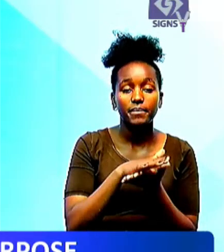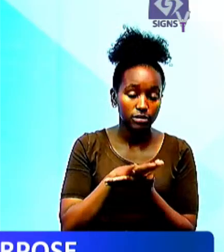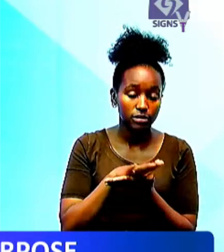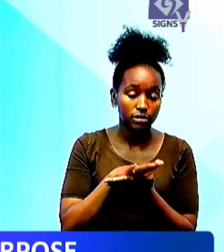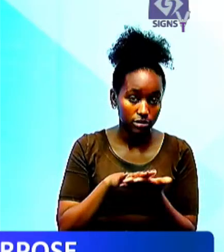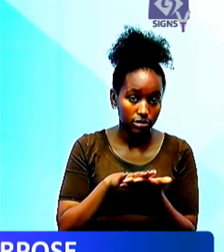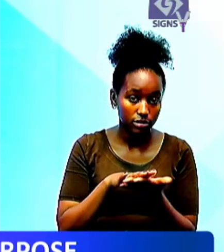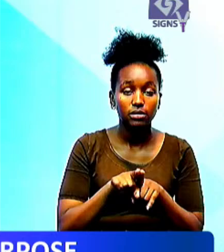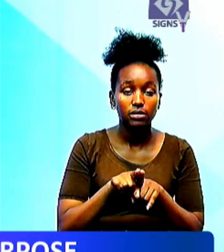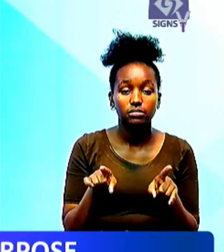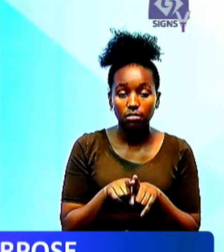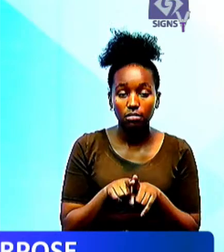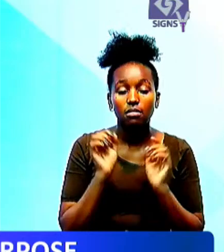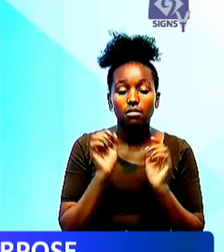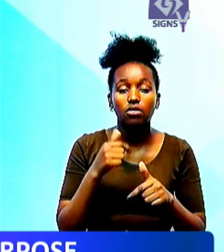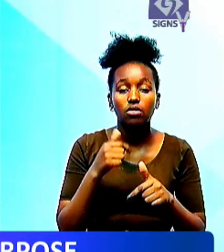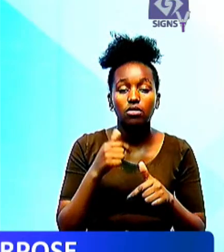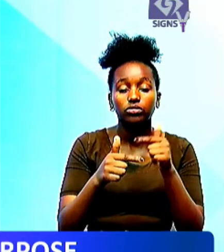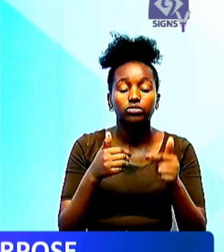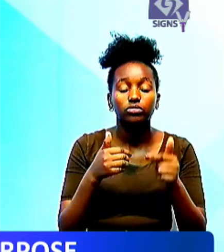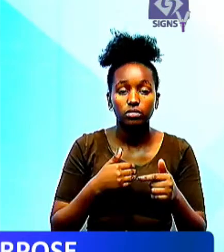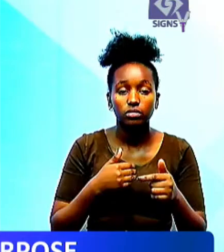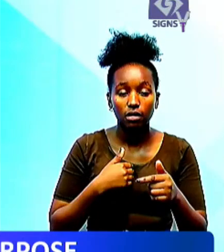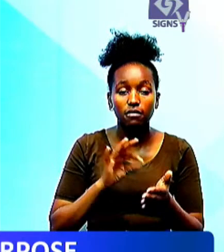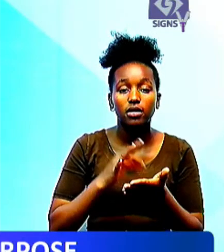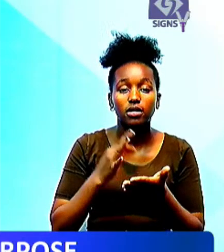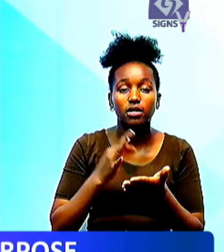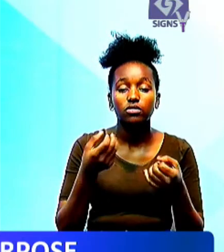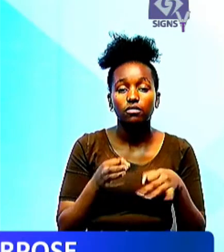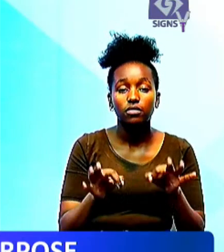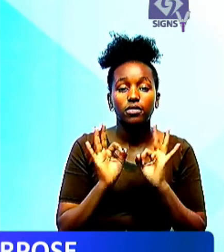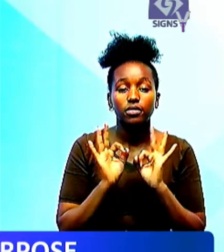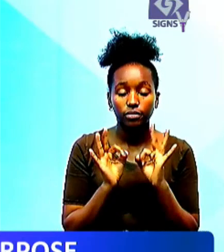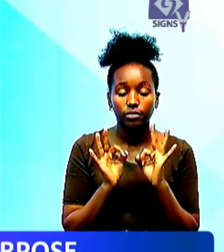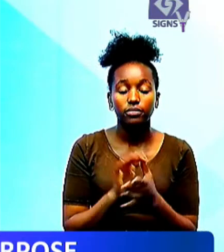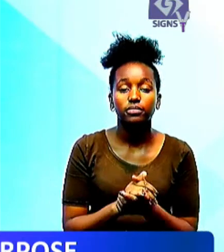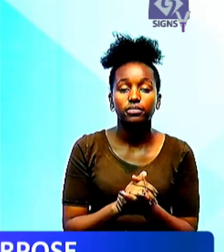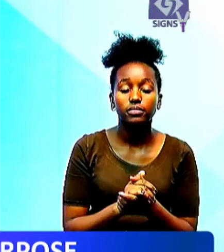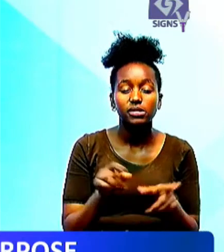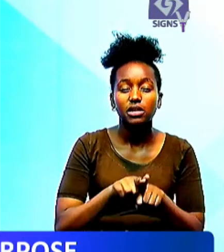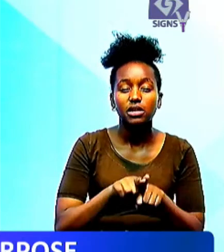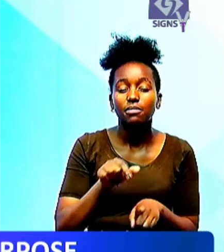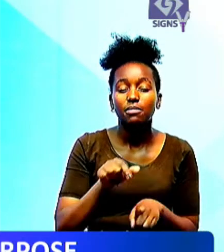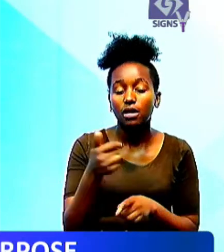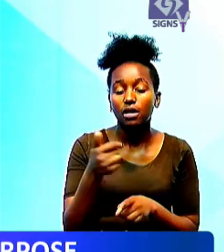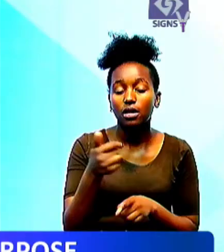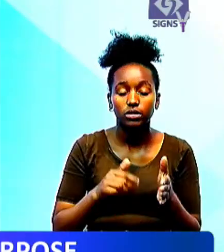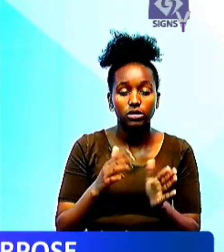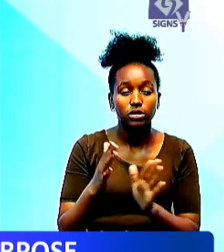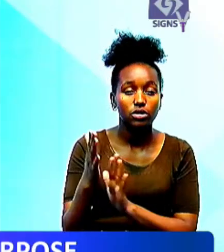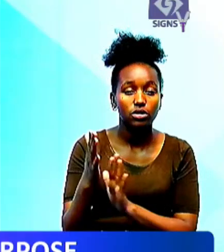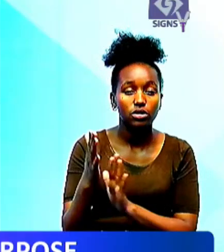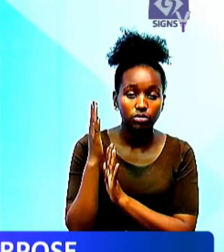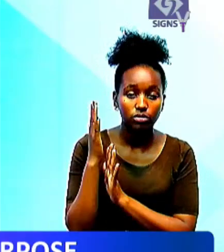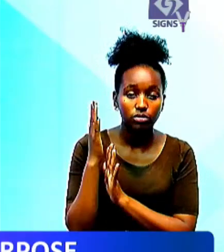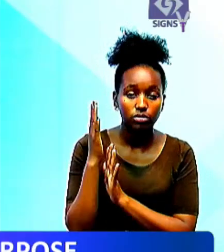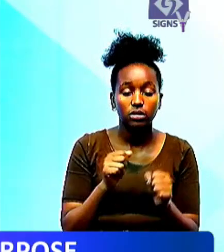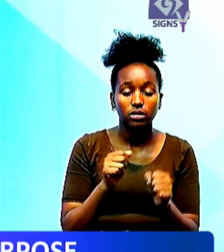towards financial freedom. The number 2 is what you call security portfolio. Security portfolio is you want to own a